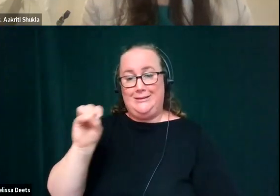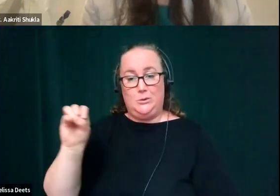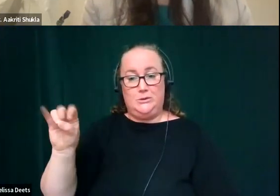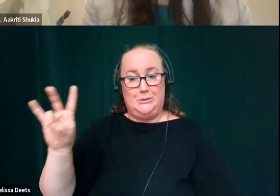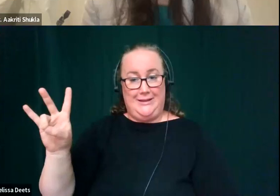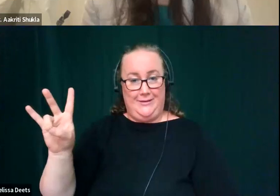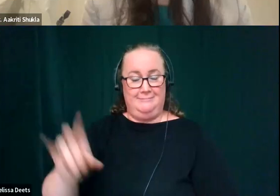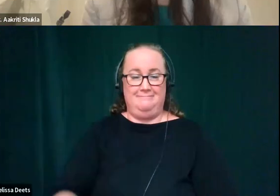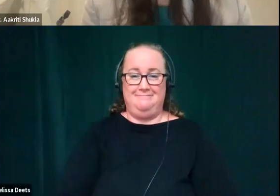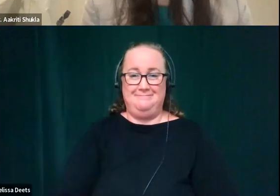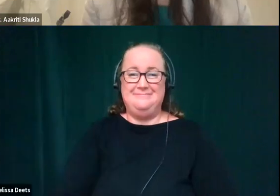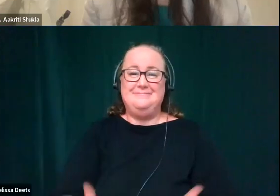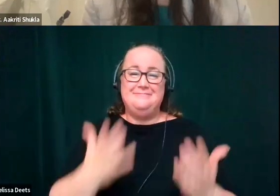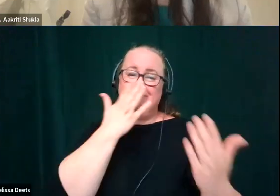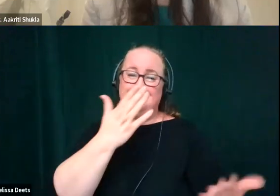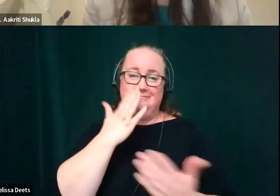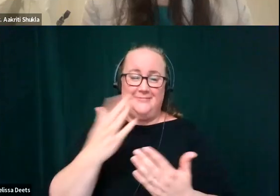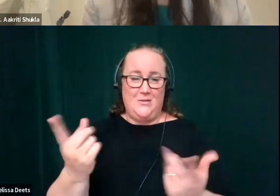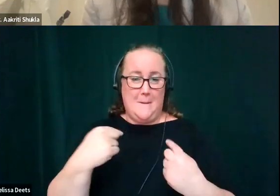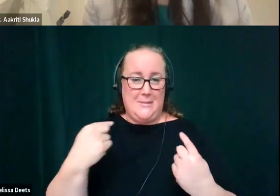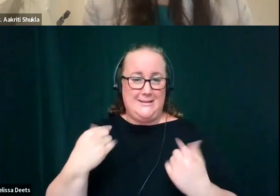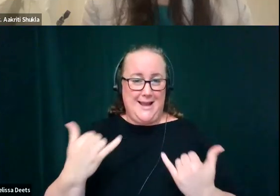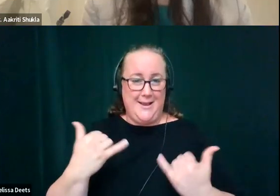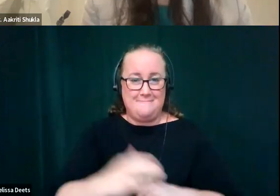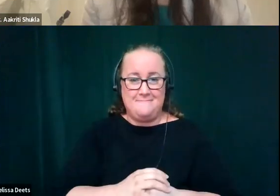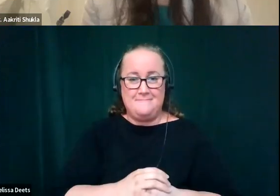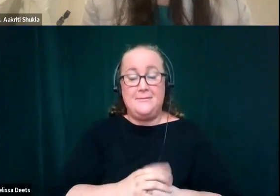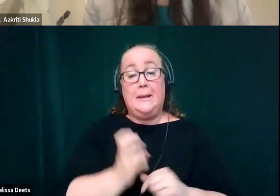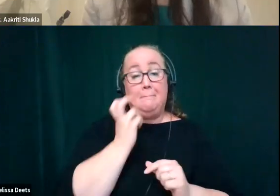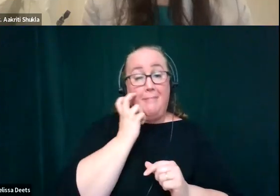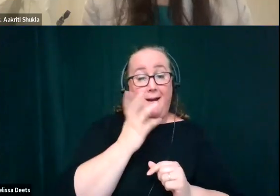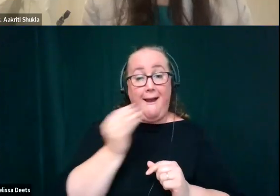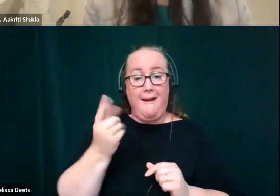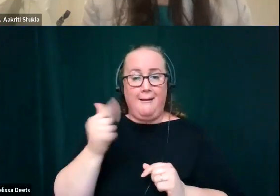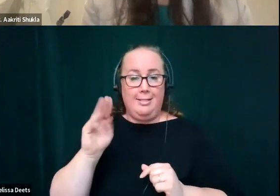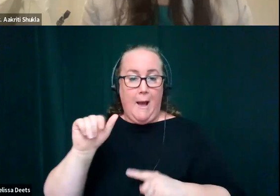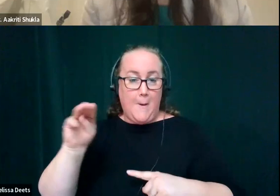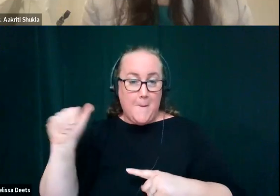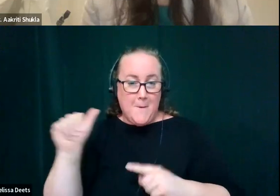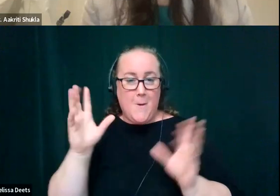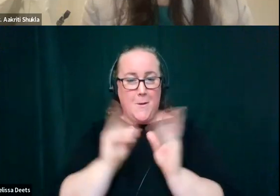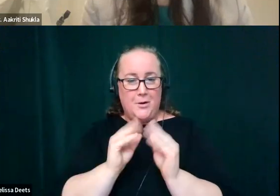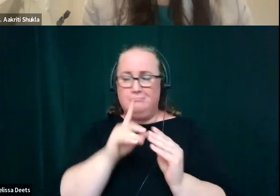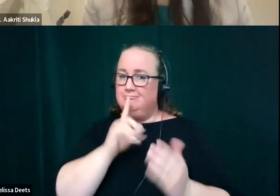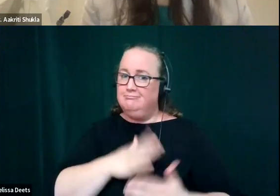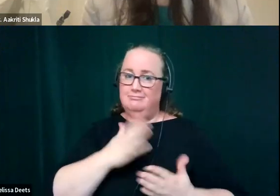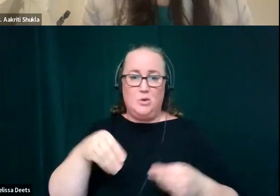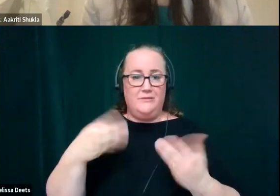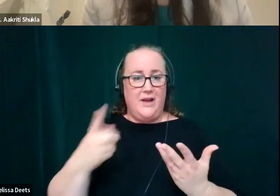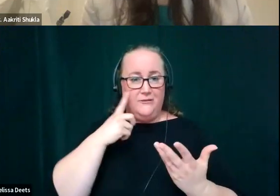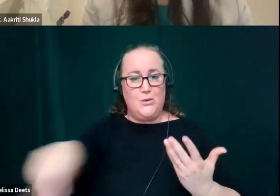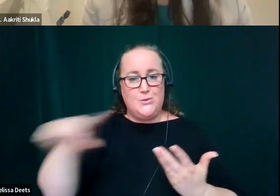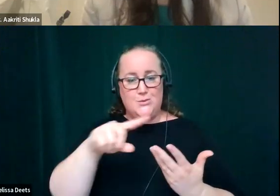888-633-7007. All right, thank you for attending today. This was our Blindness and Glaucoma webinar. We were so happy to put it together for you and have you all